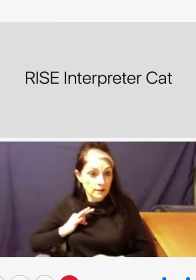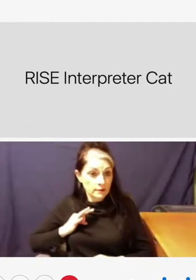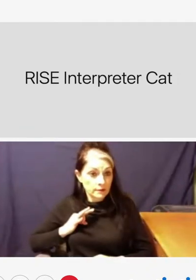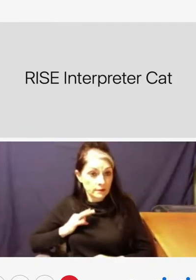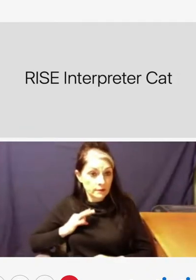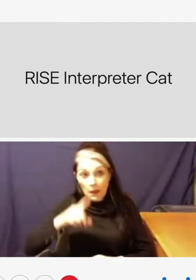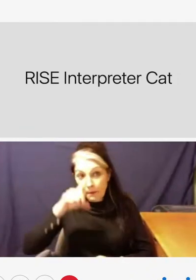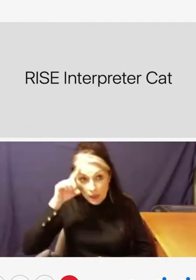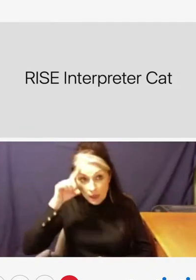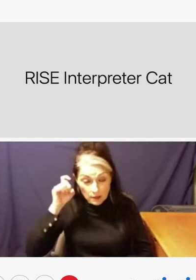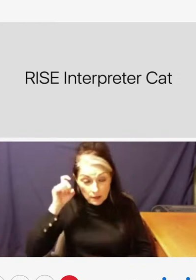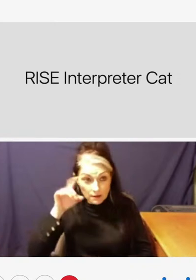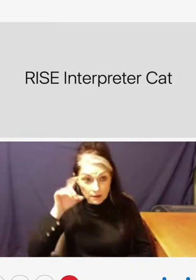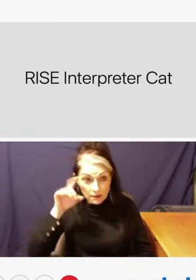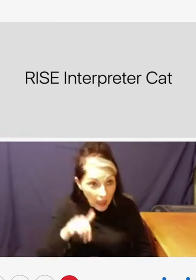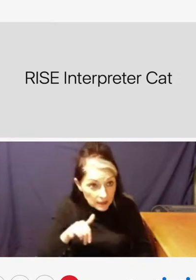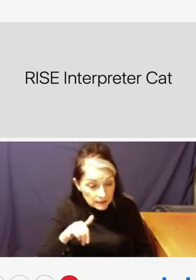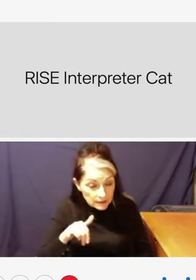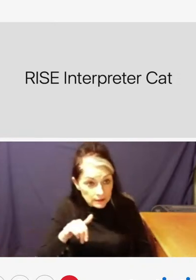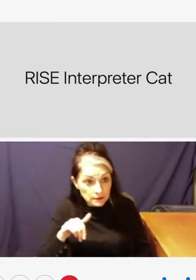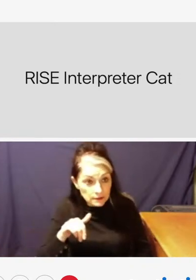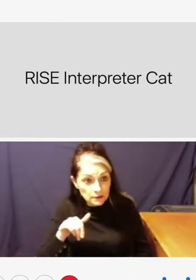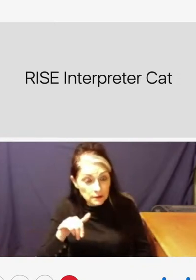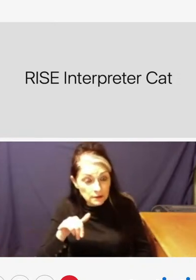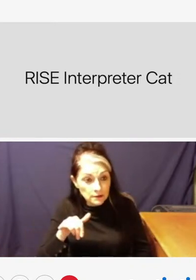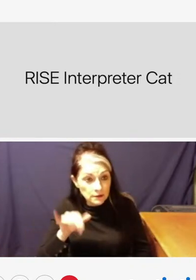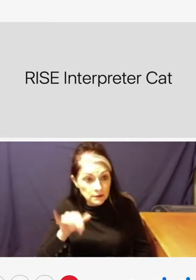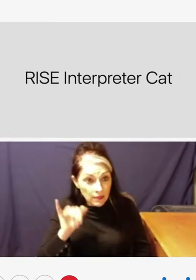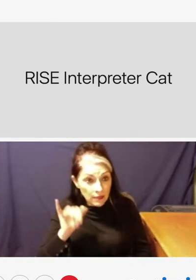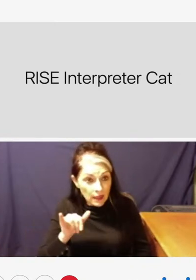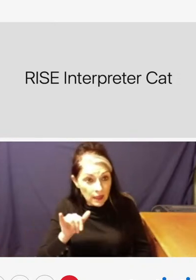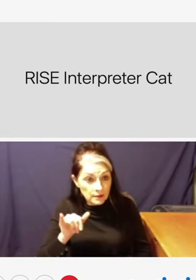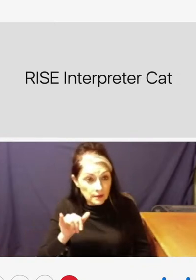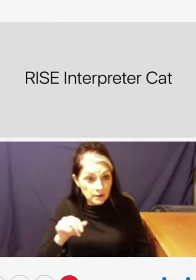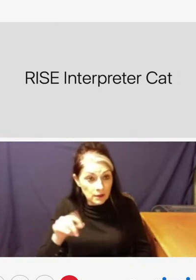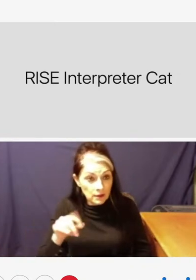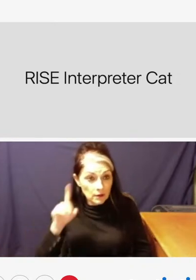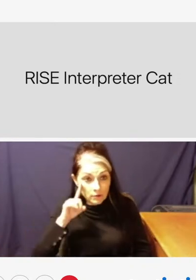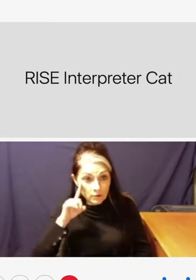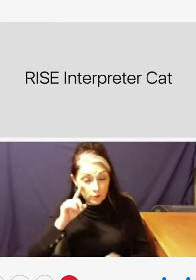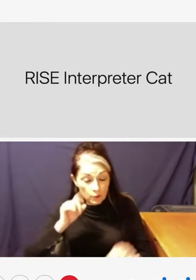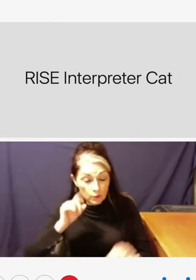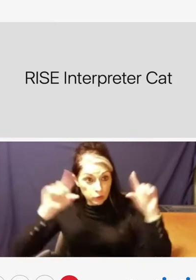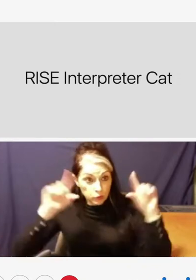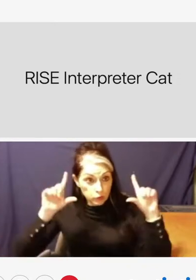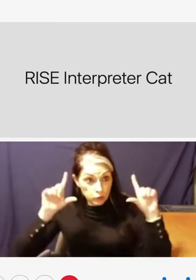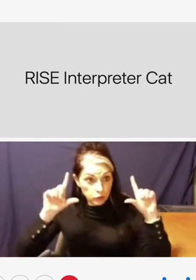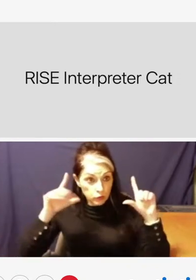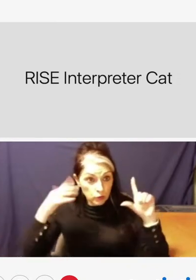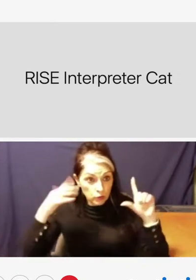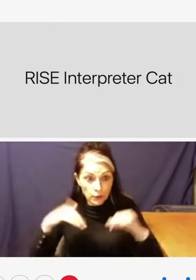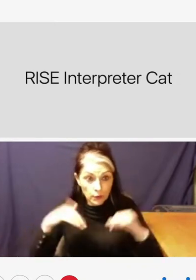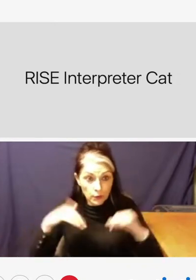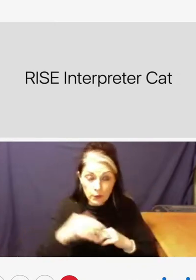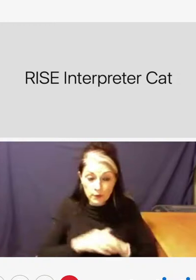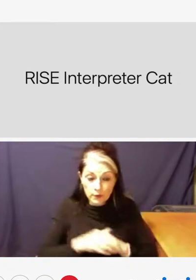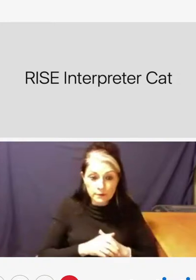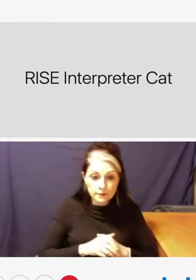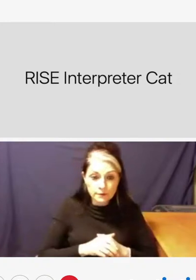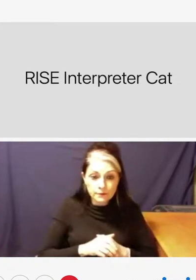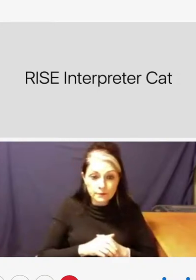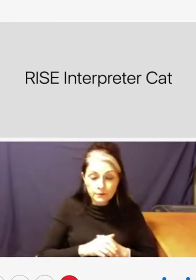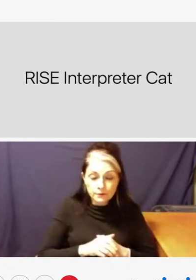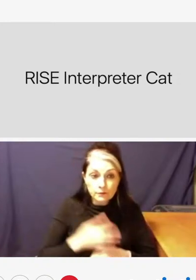that this is an eye opener this is wrong we expect them to